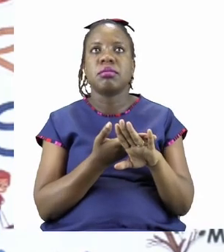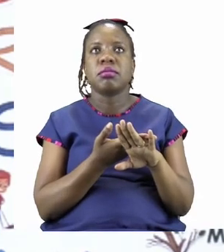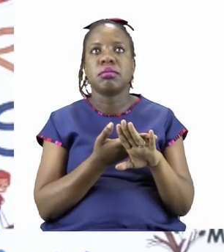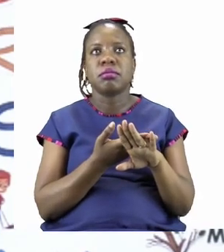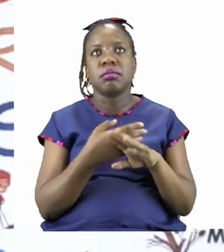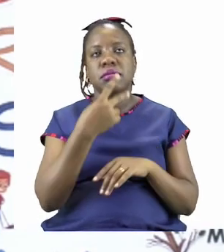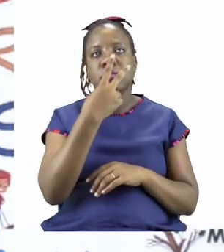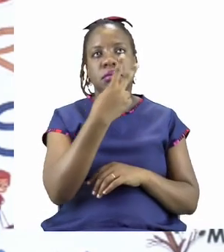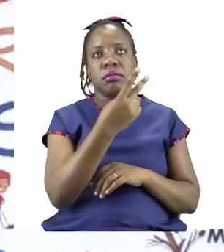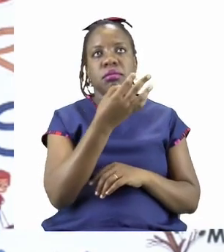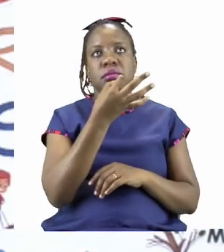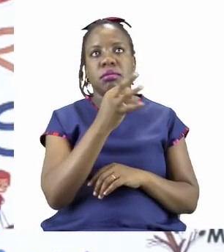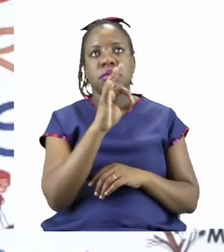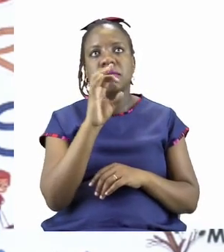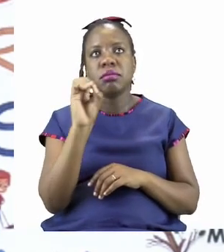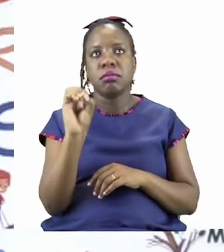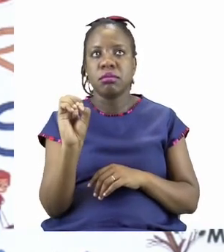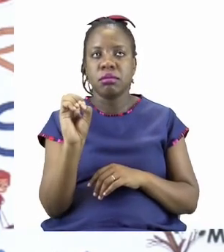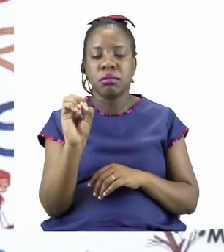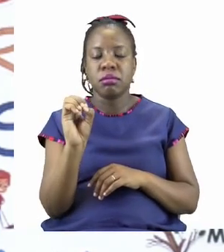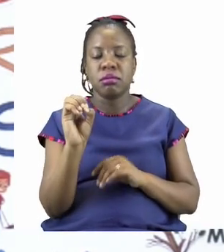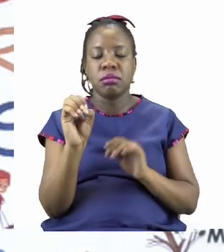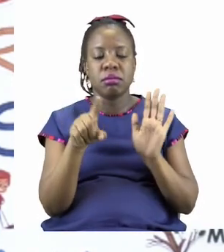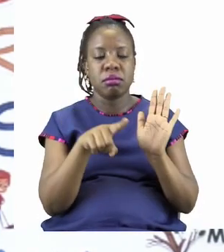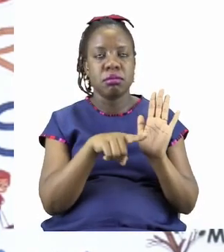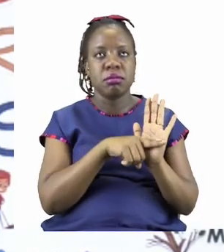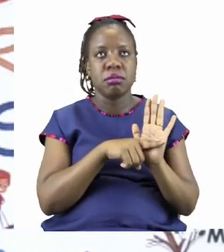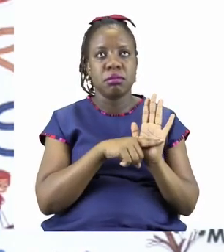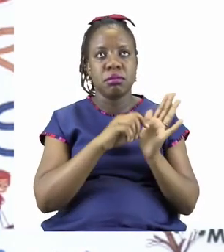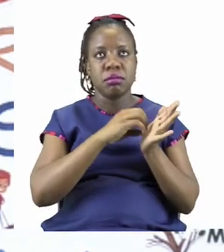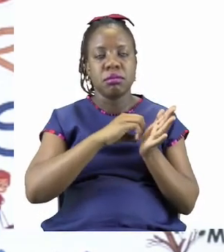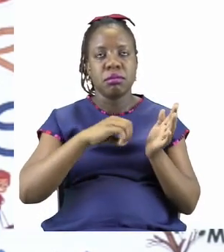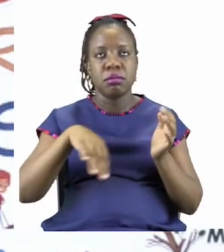is 290 minus